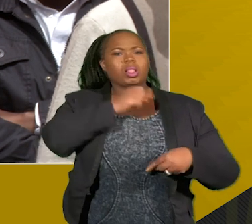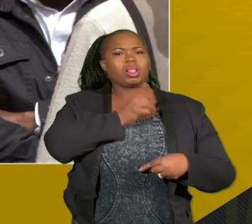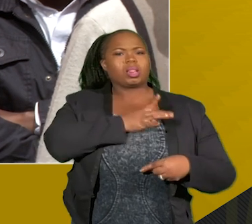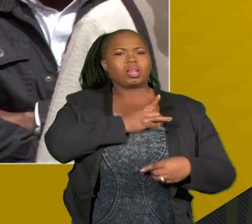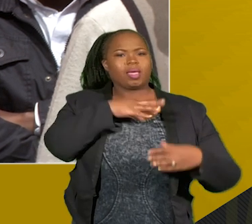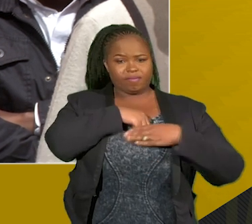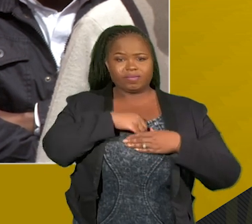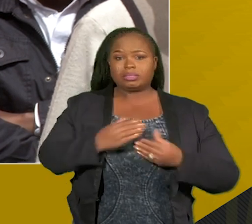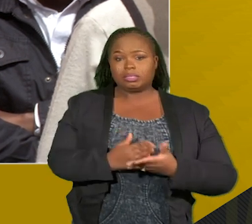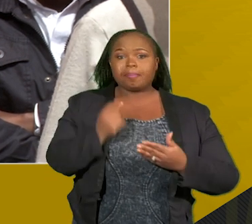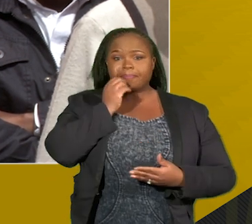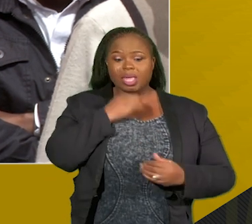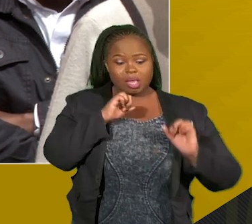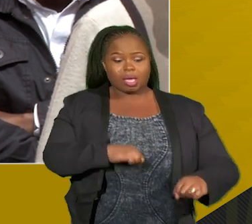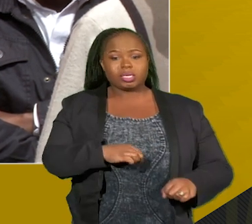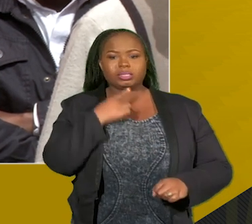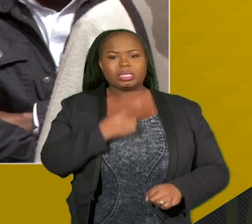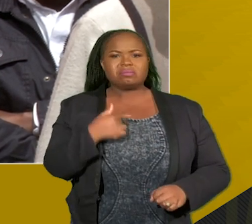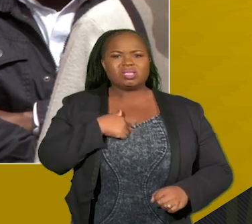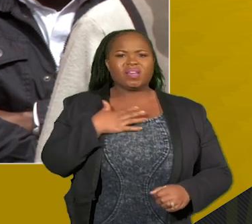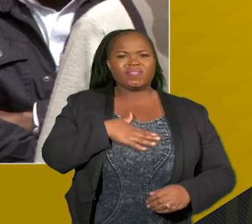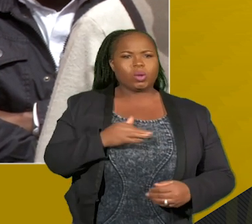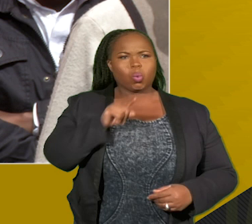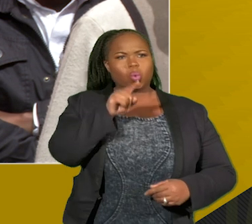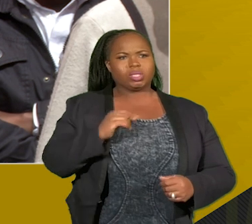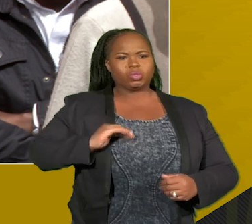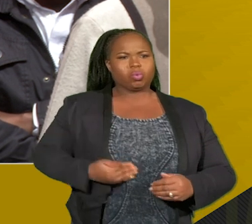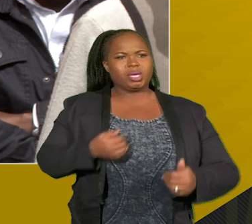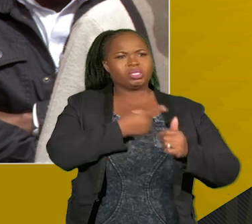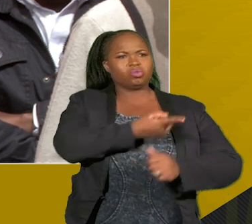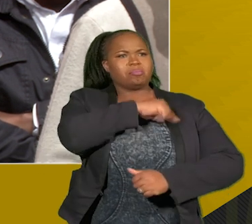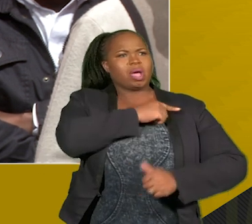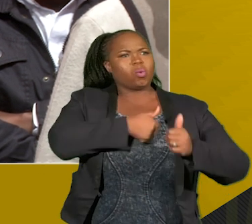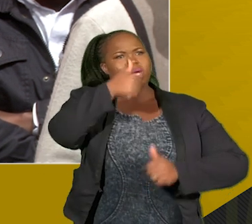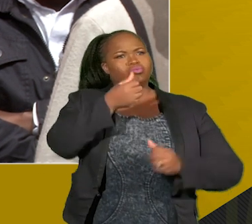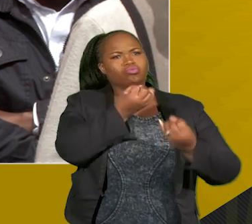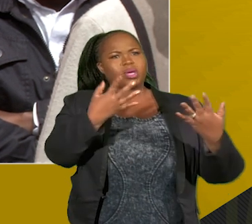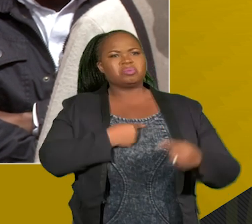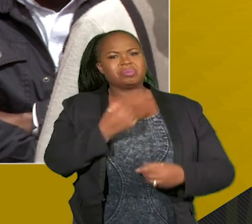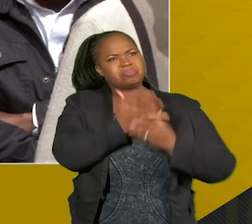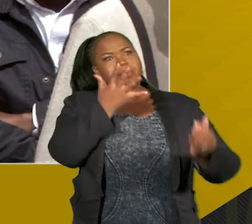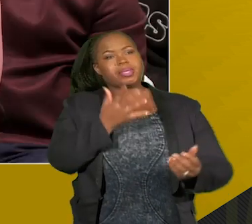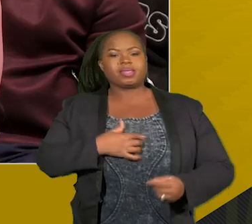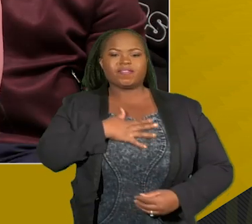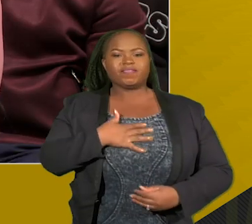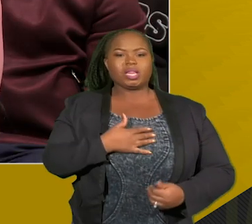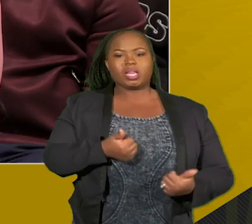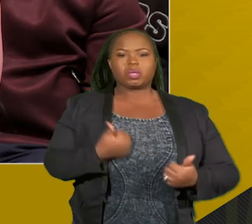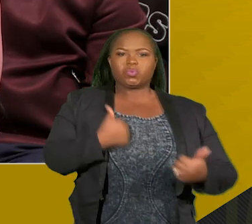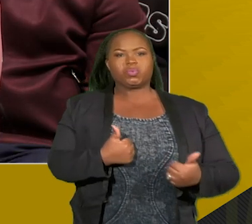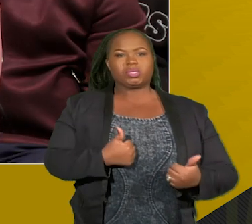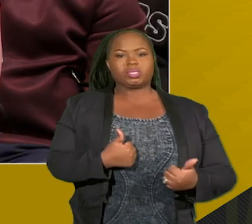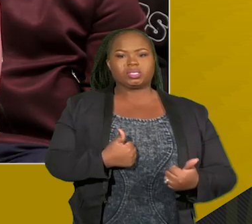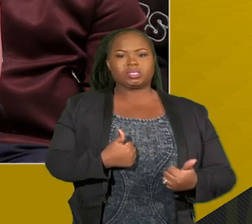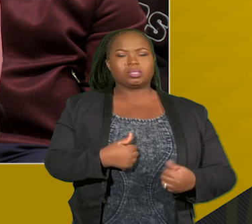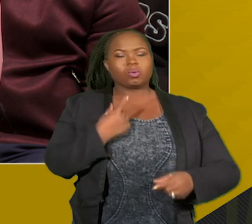men that have agreed to Wootsie. I was so intimidated by this woman, I didn't know what to do with her, but just to hit her and limas it and